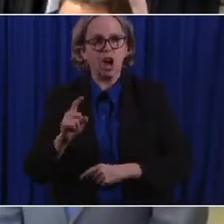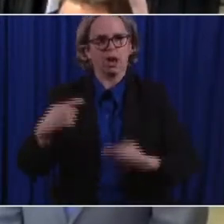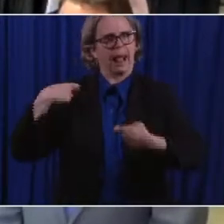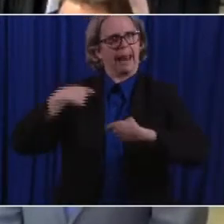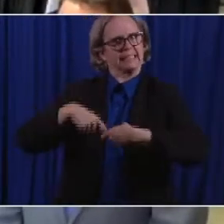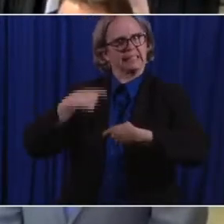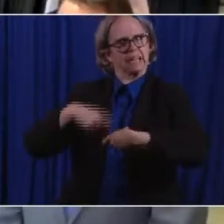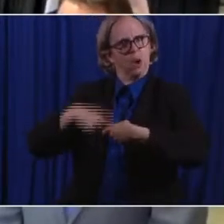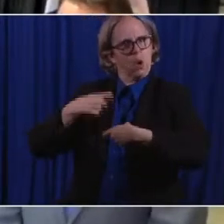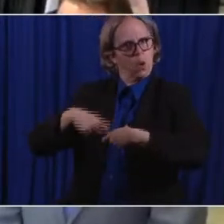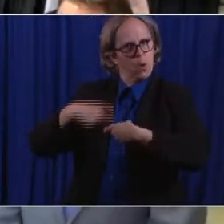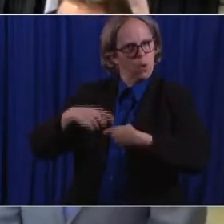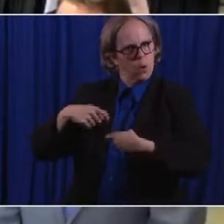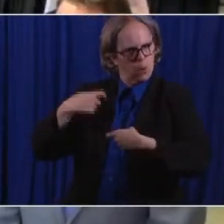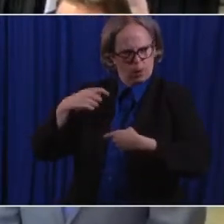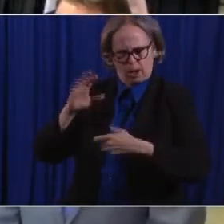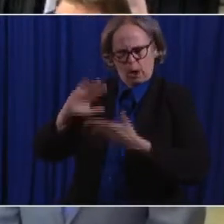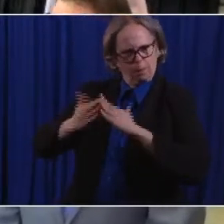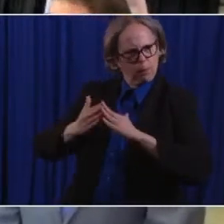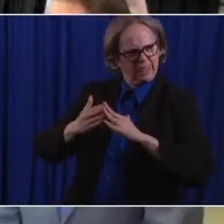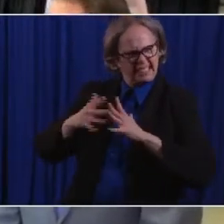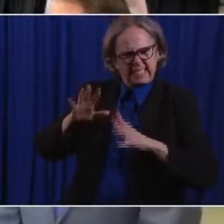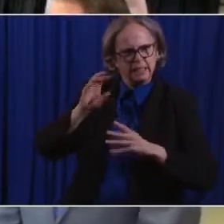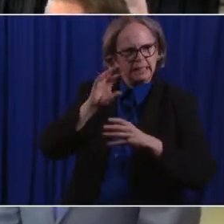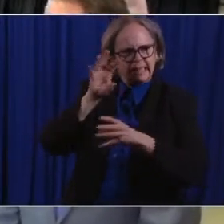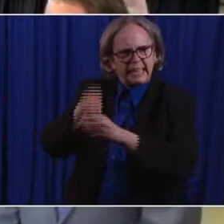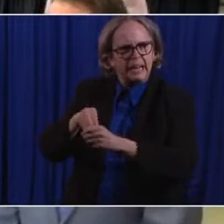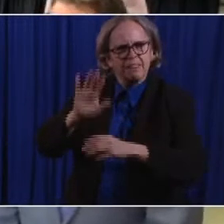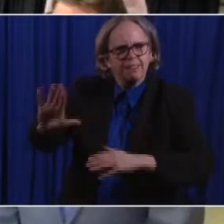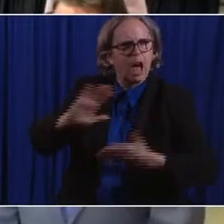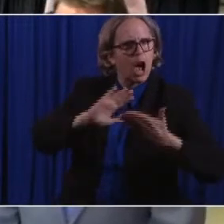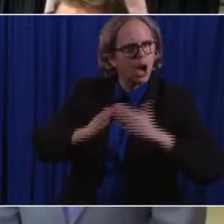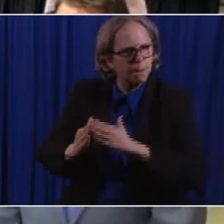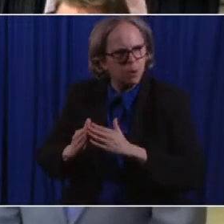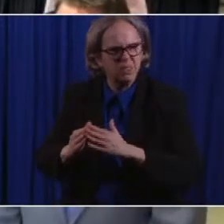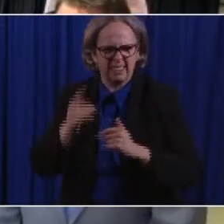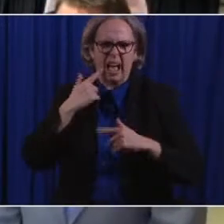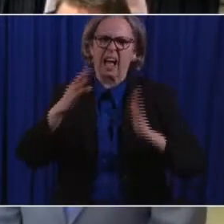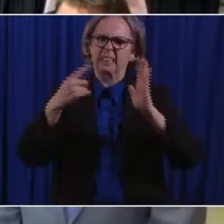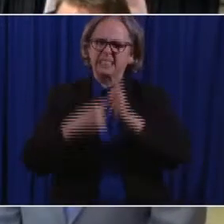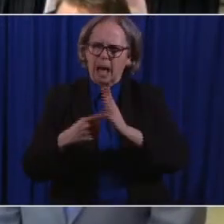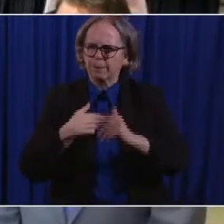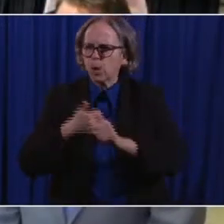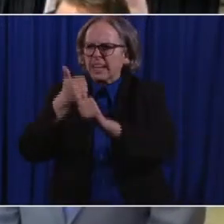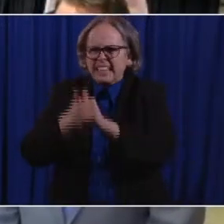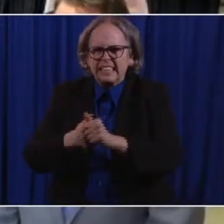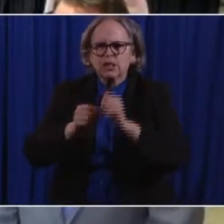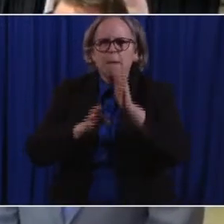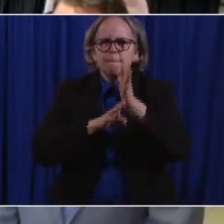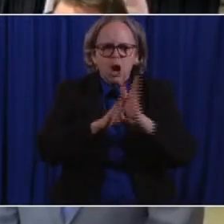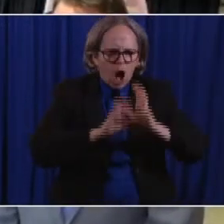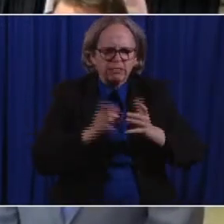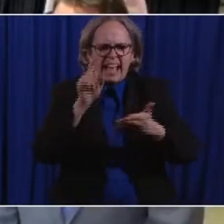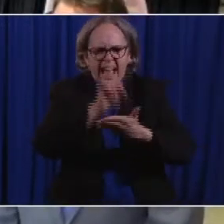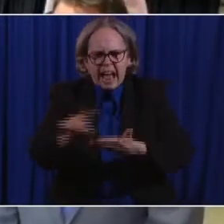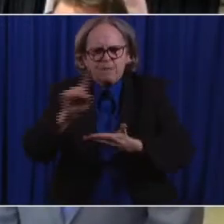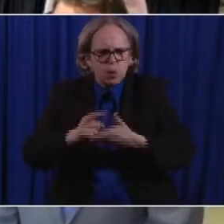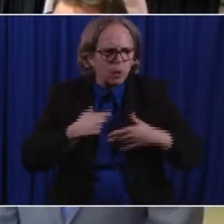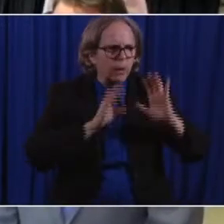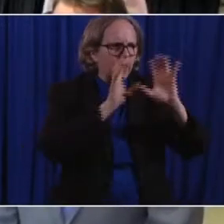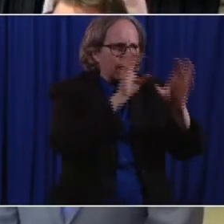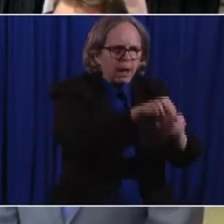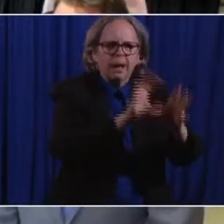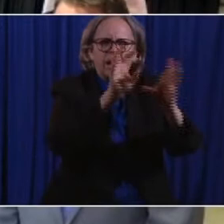community felt comfortable going to. Every week at our health department, we have a clinic for those who live in our opportunity